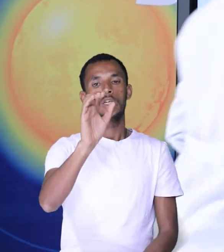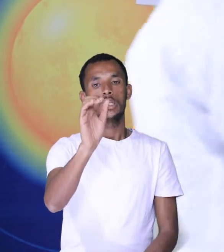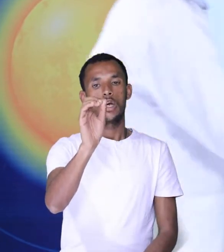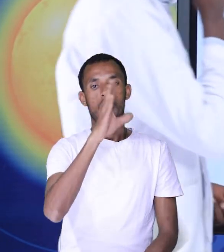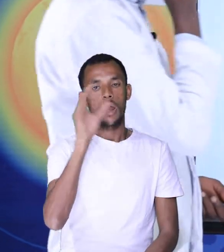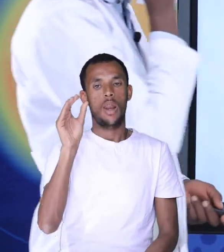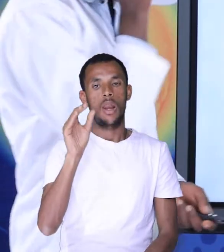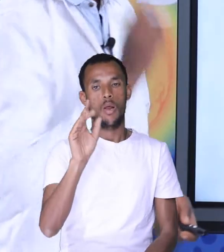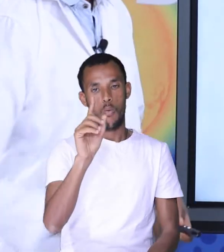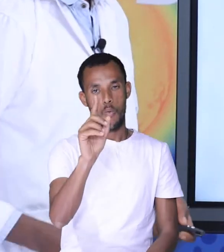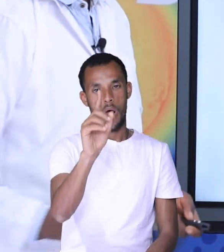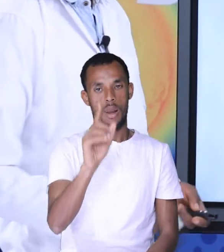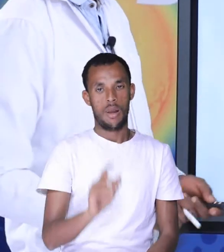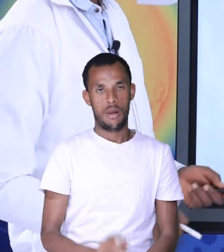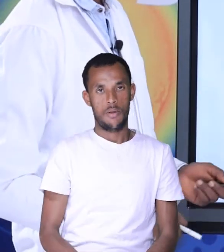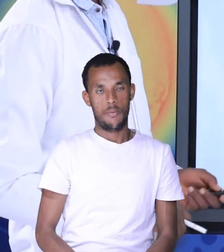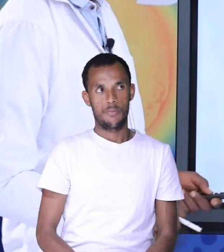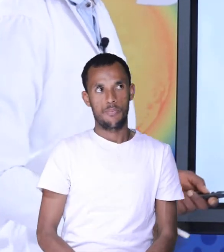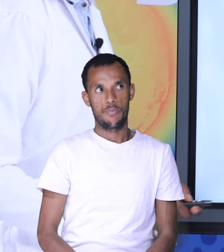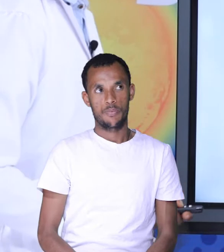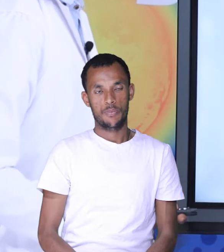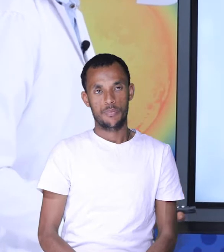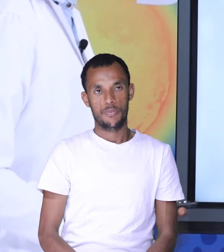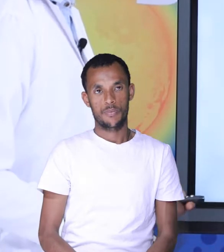1. Its value is between 0 and 1.